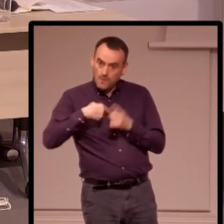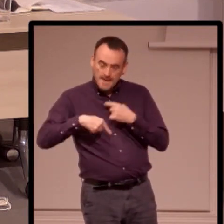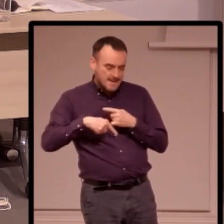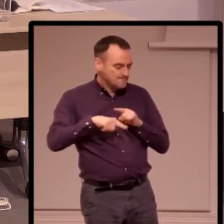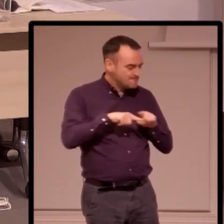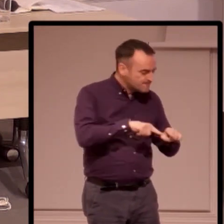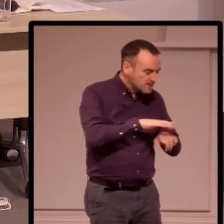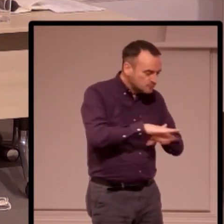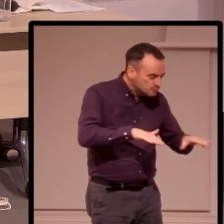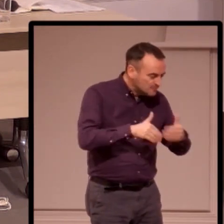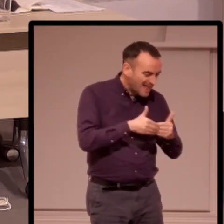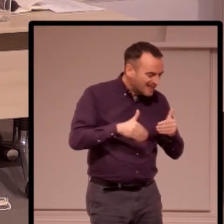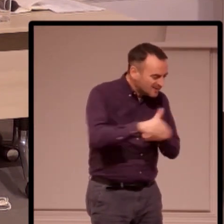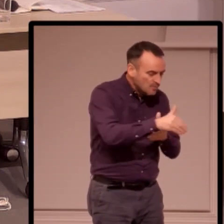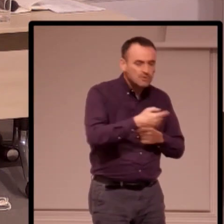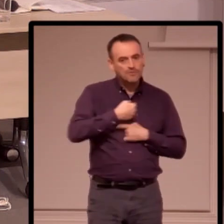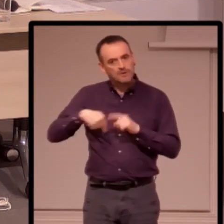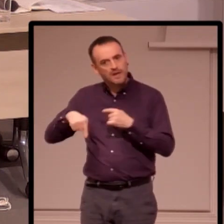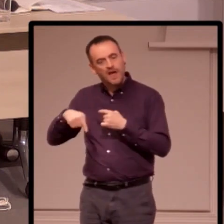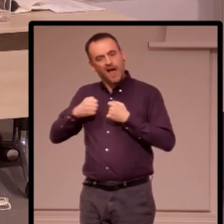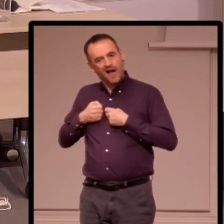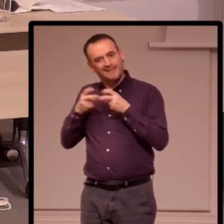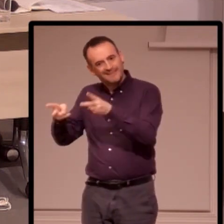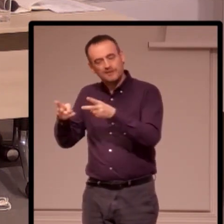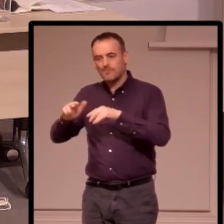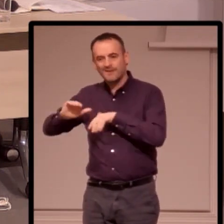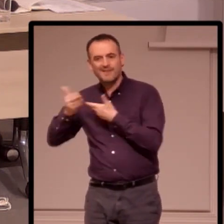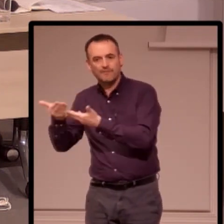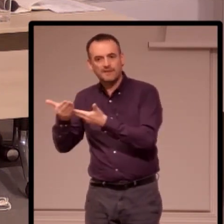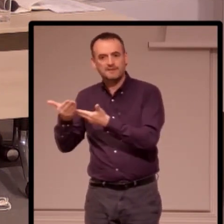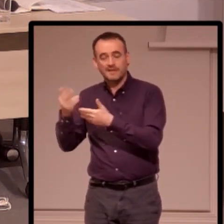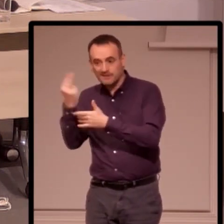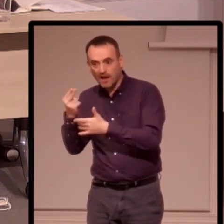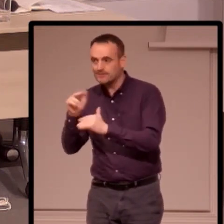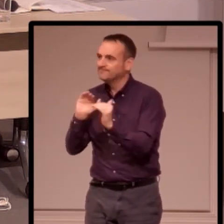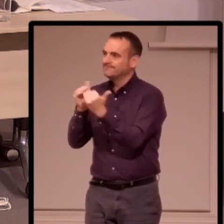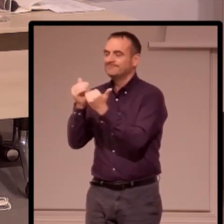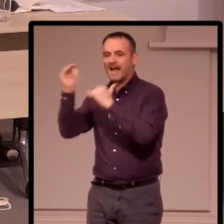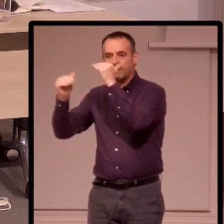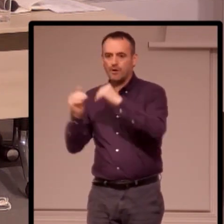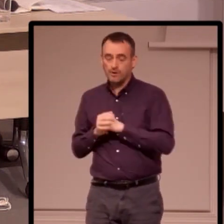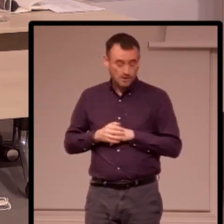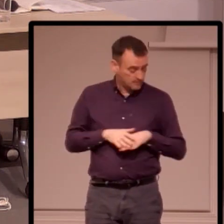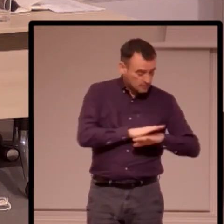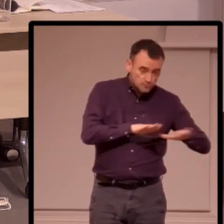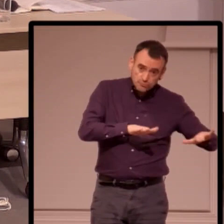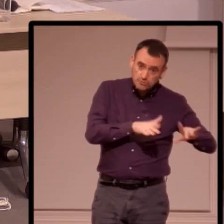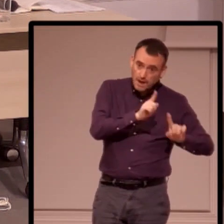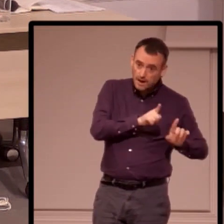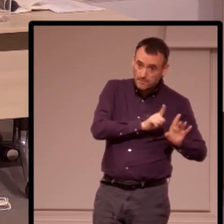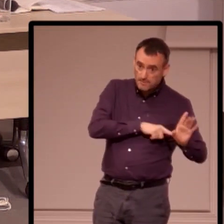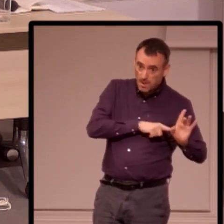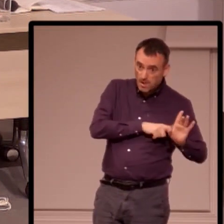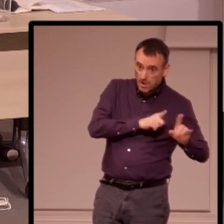and in our systems and our services. And actually, you know, children and people are definitely very keen to tell you what they think